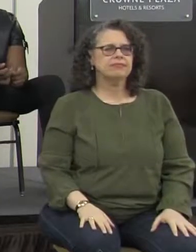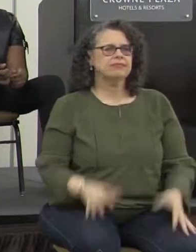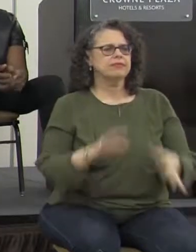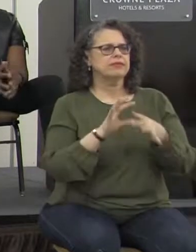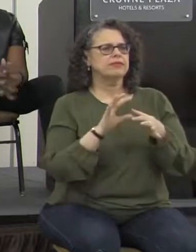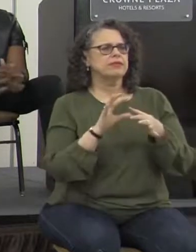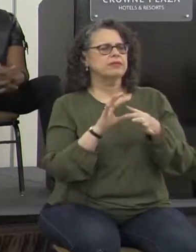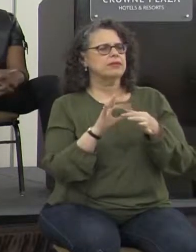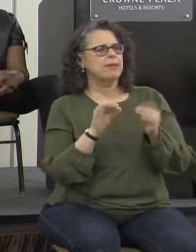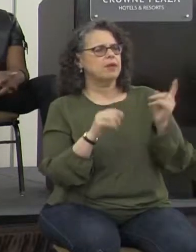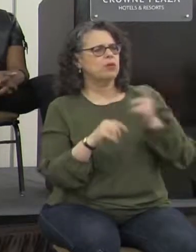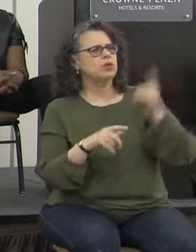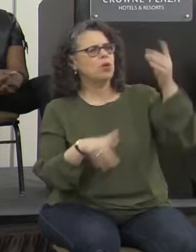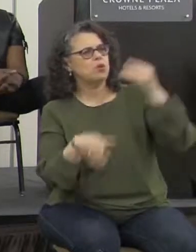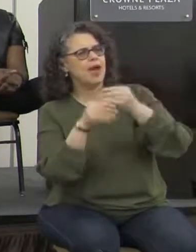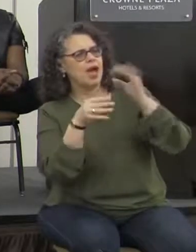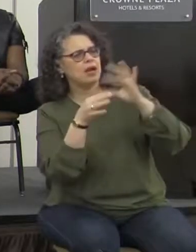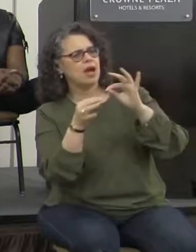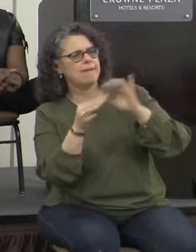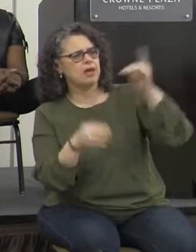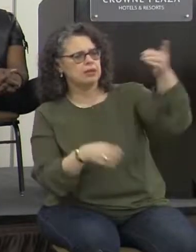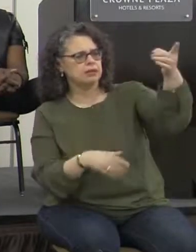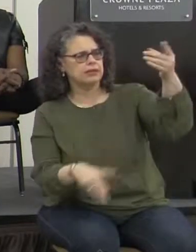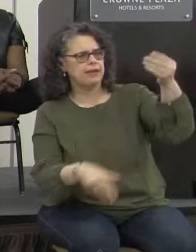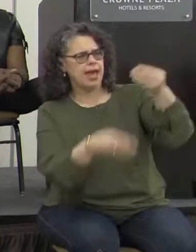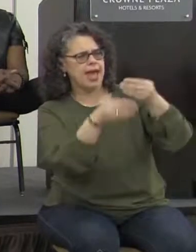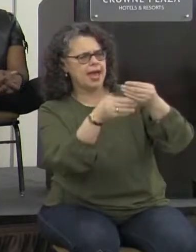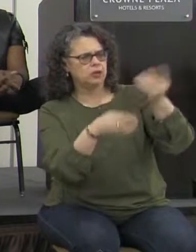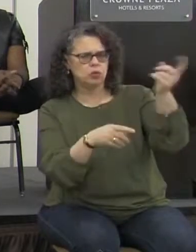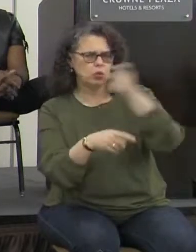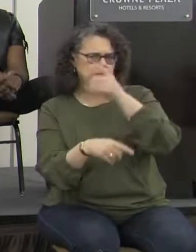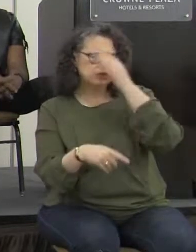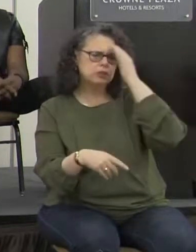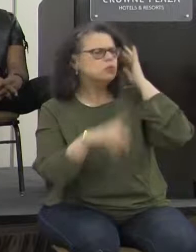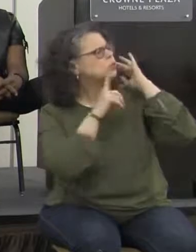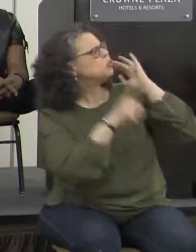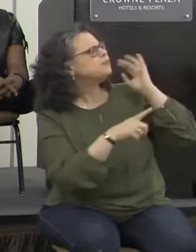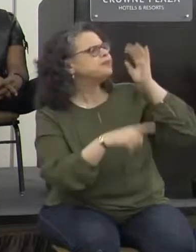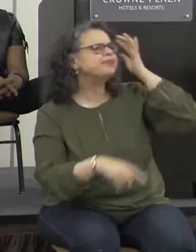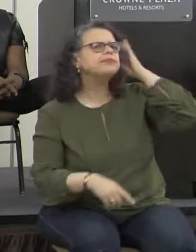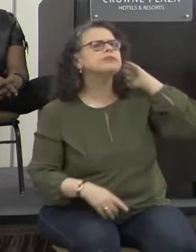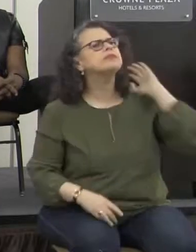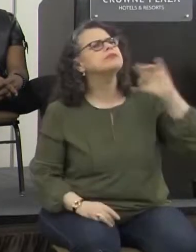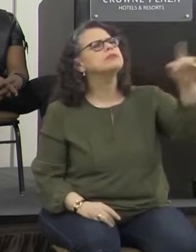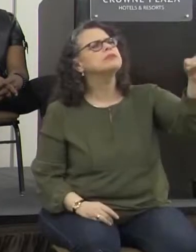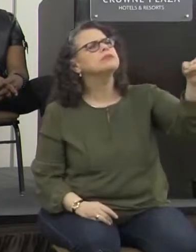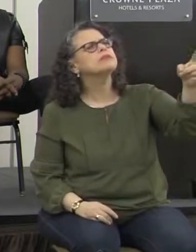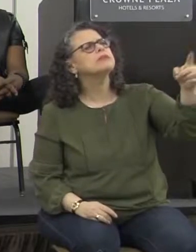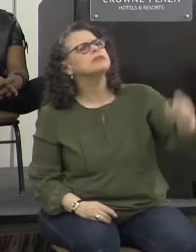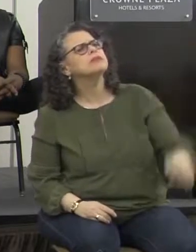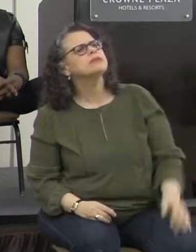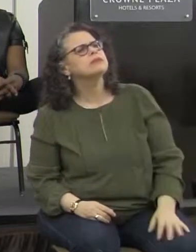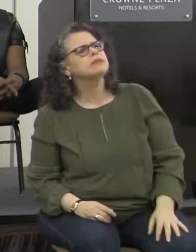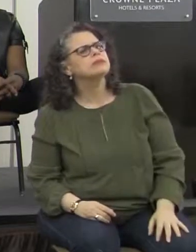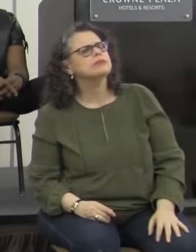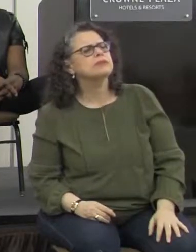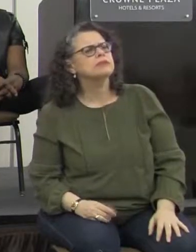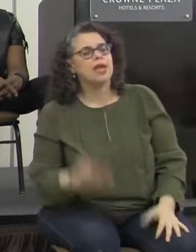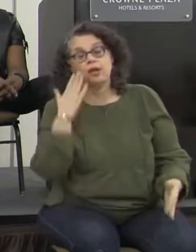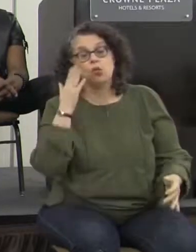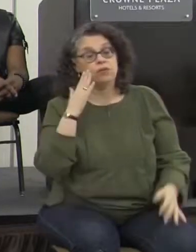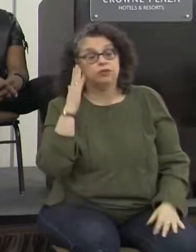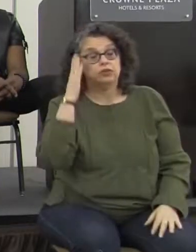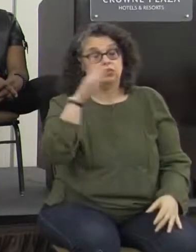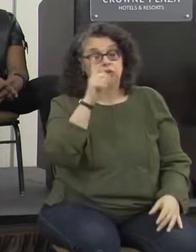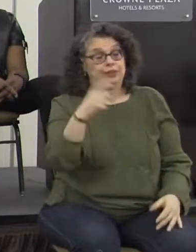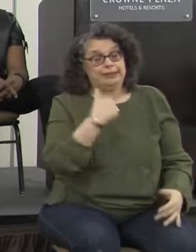Comment, question? Piggyback off of that and sort of add to the question. Sure. Do you have any, and I don't know if it's a future question, so